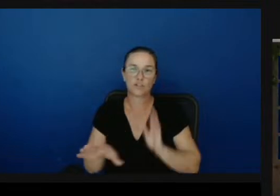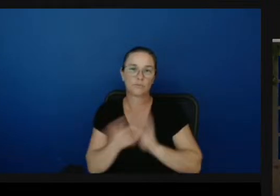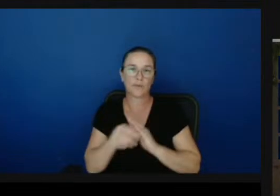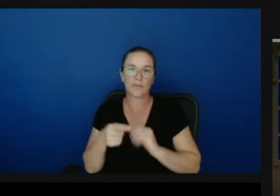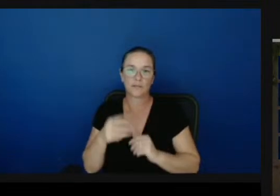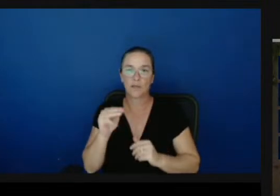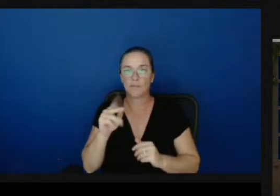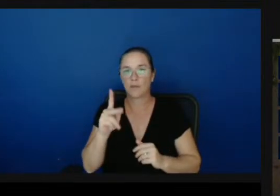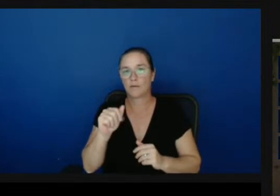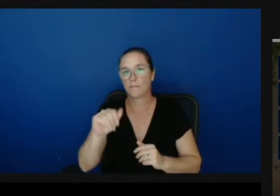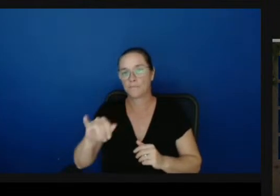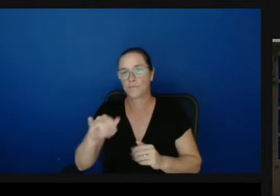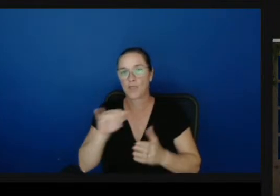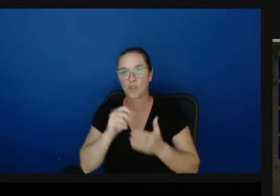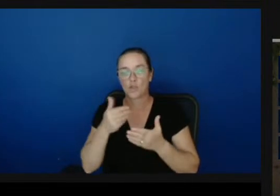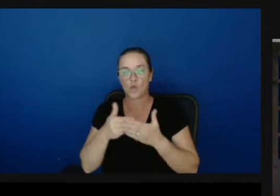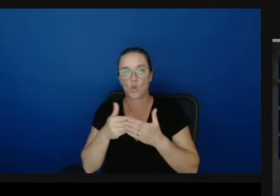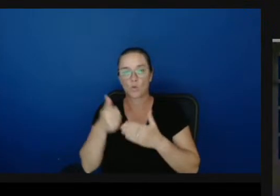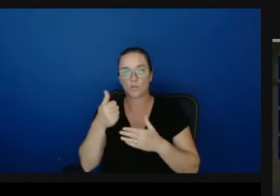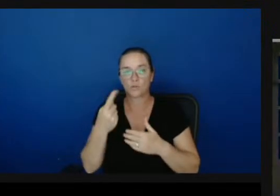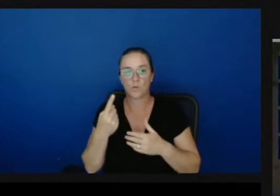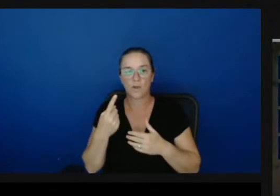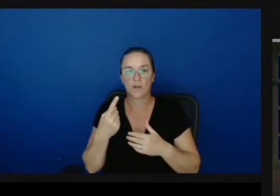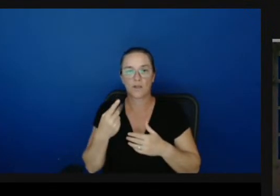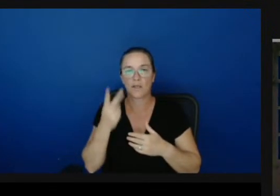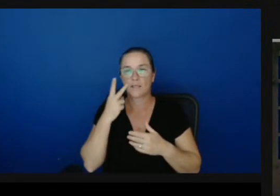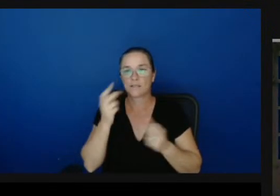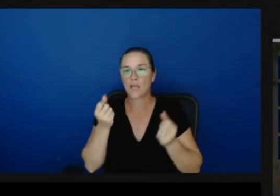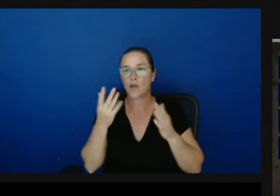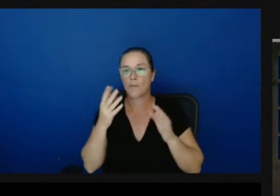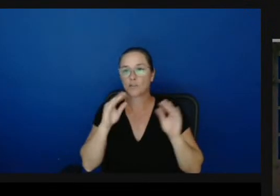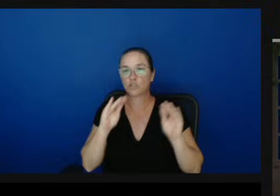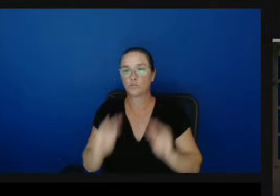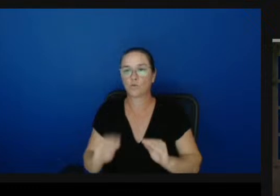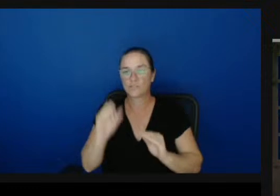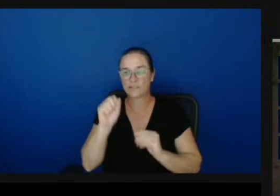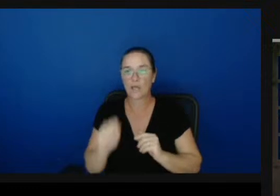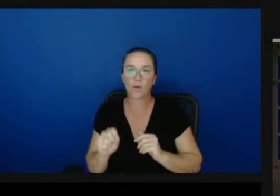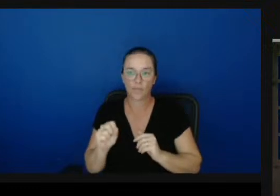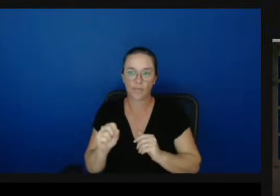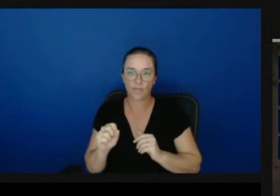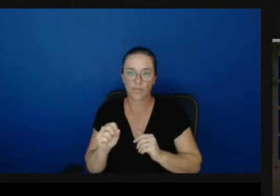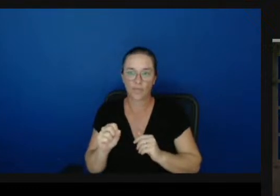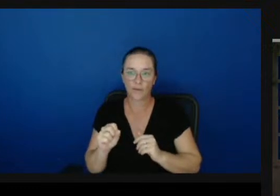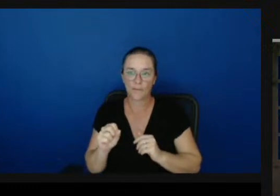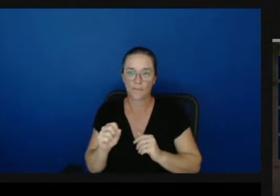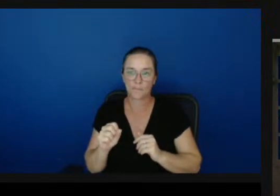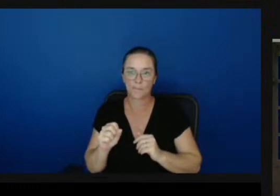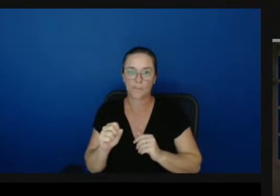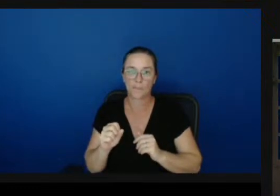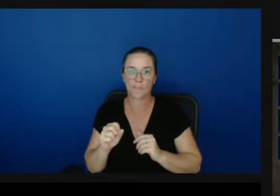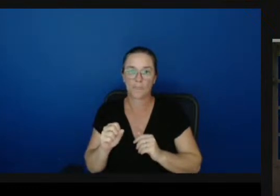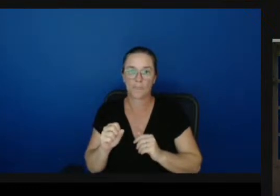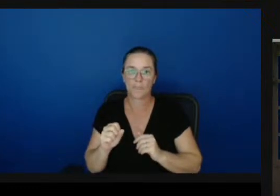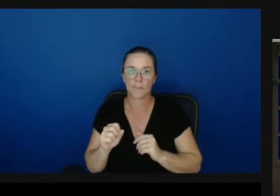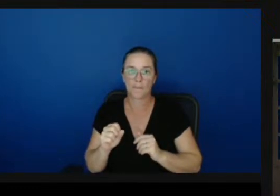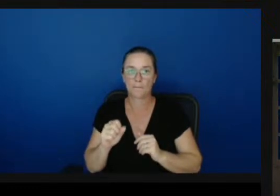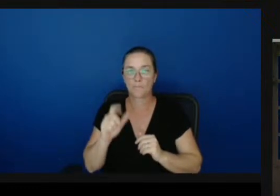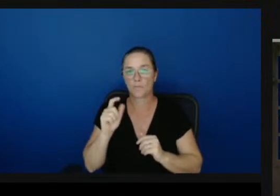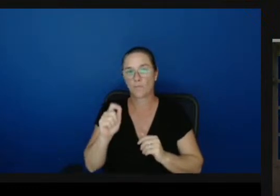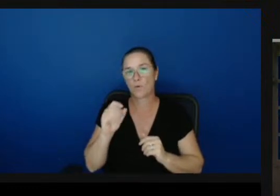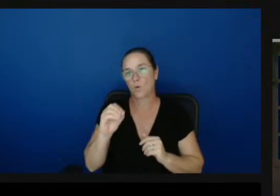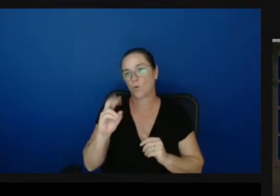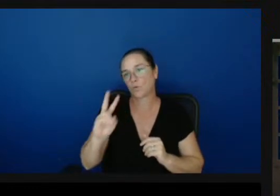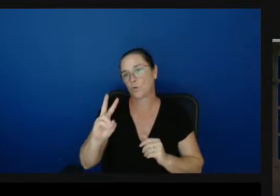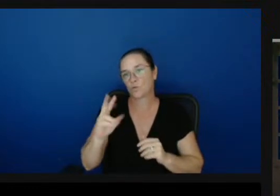the closest one, and see how far it's moved to the south. And so let's see our line here. Let's call it not minus 0.02 just to make it